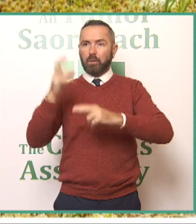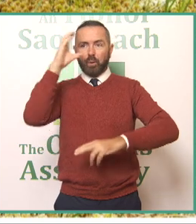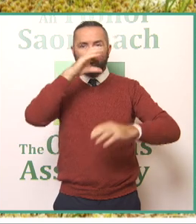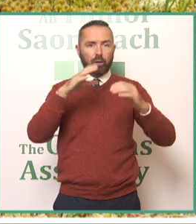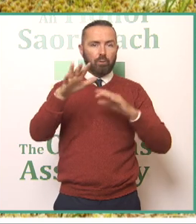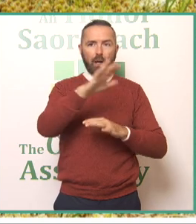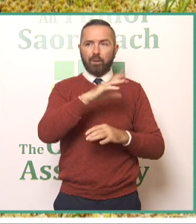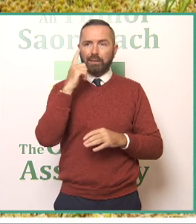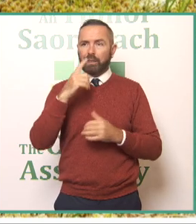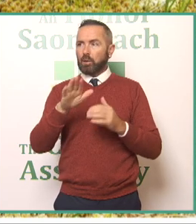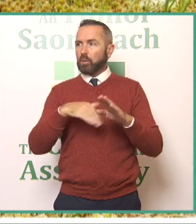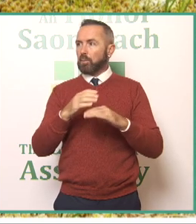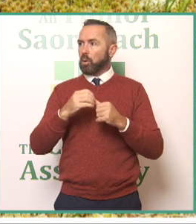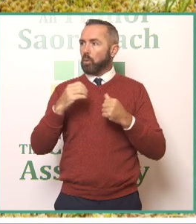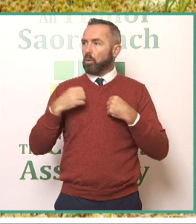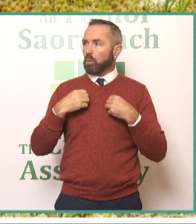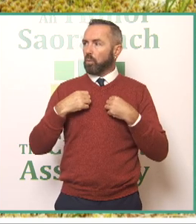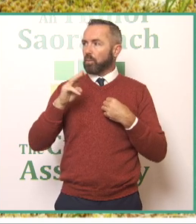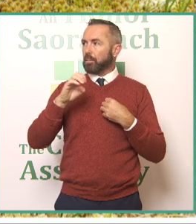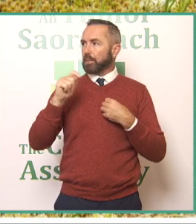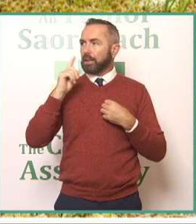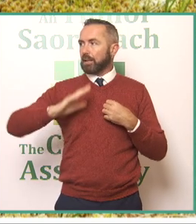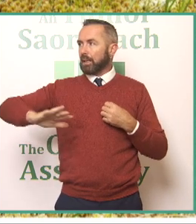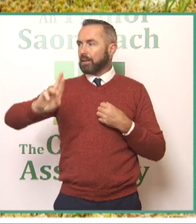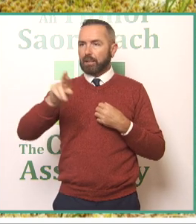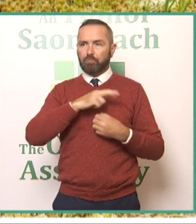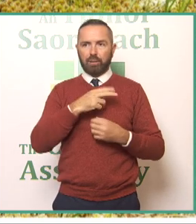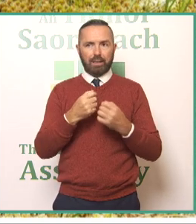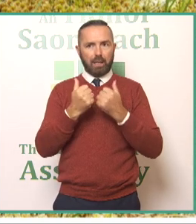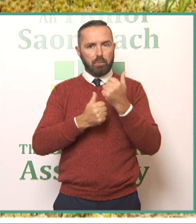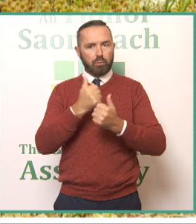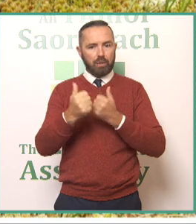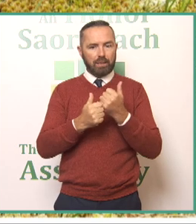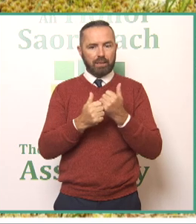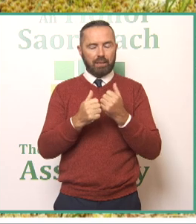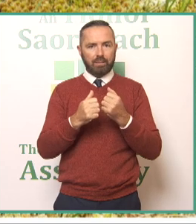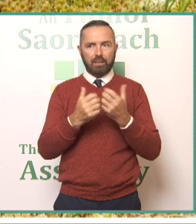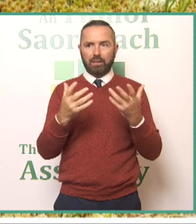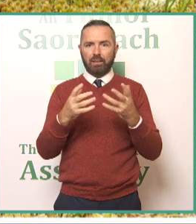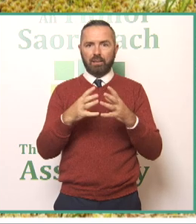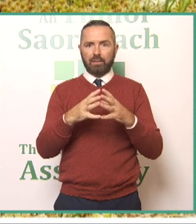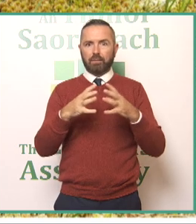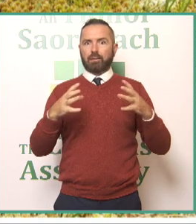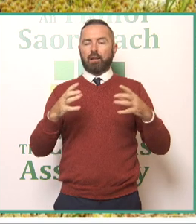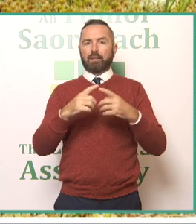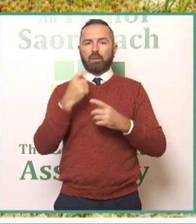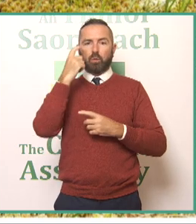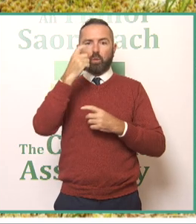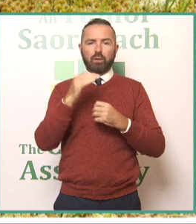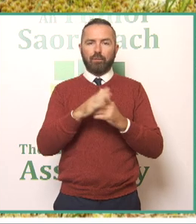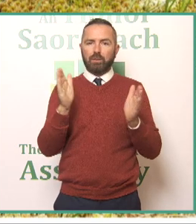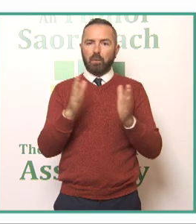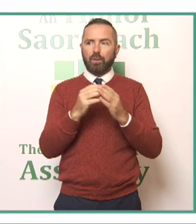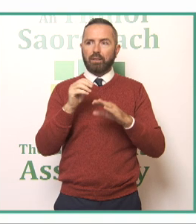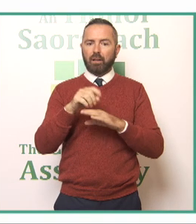just so that you can really understand and appreciate the minutiae and the wonders of the small things on